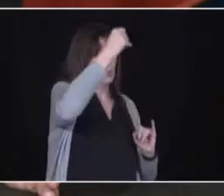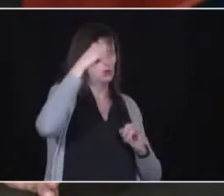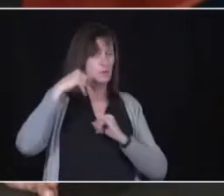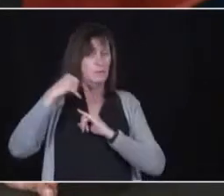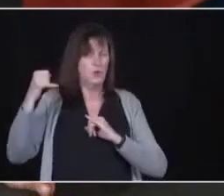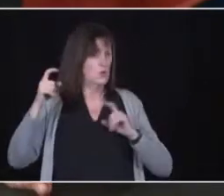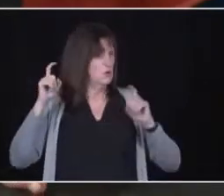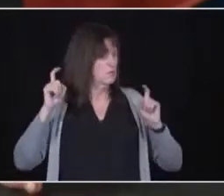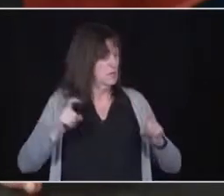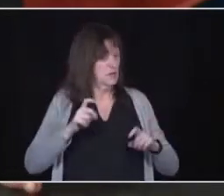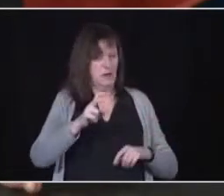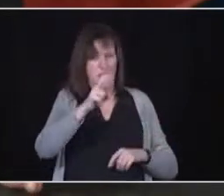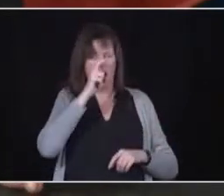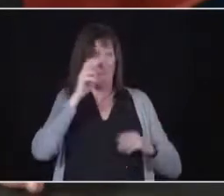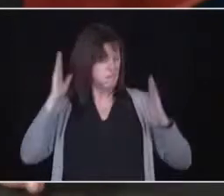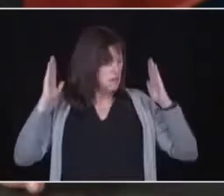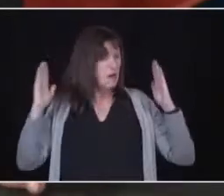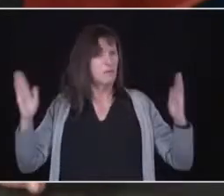but when we see